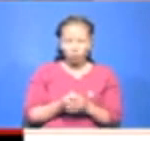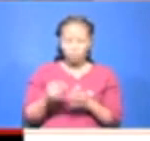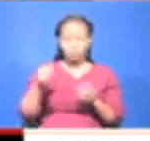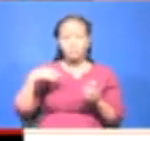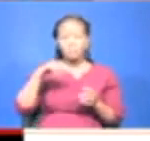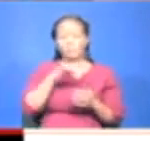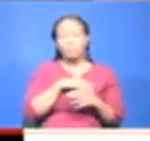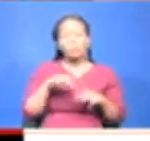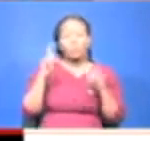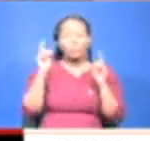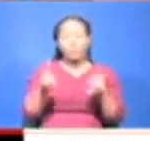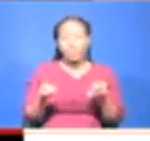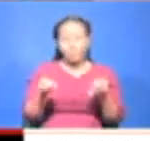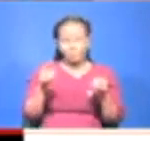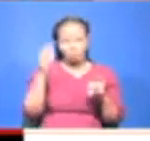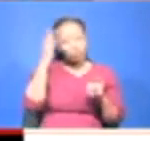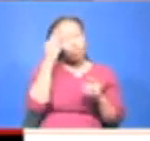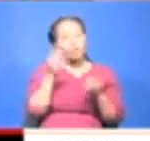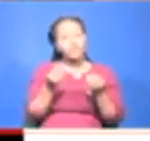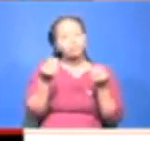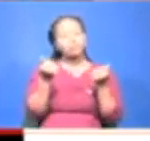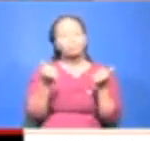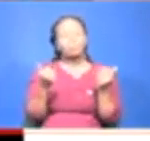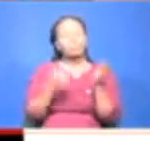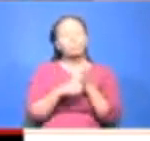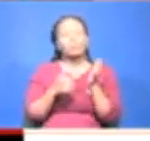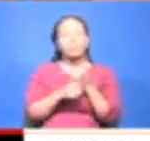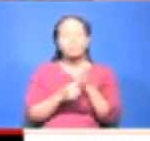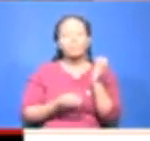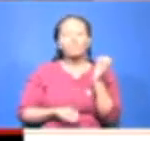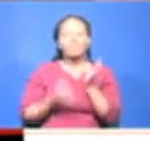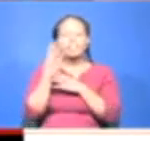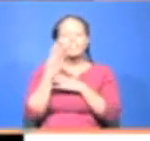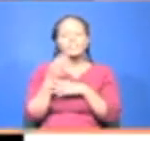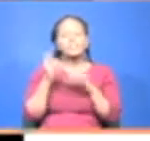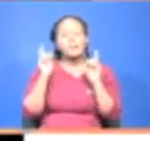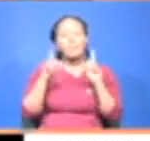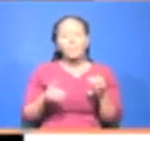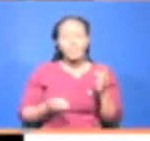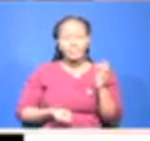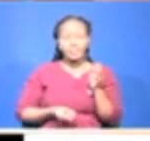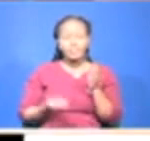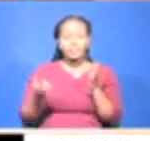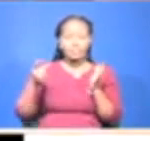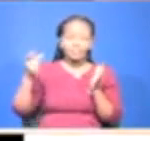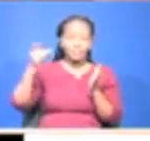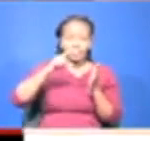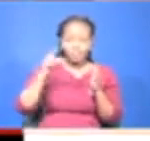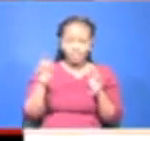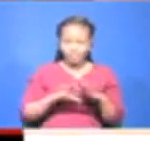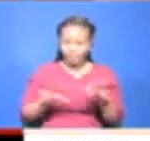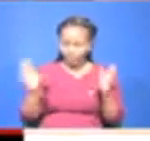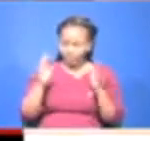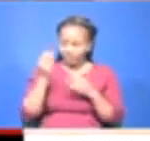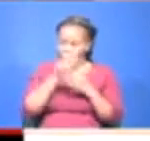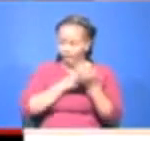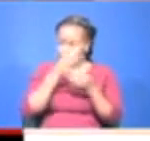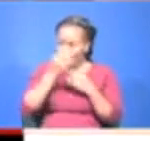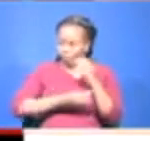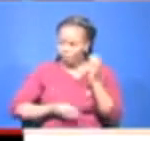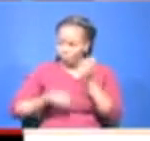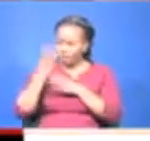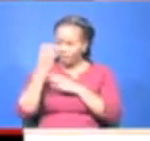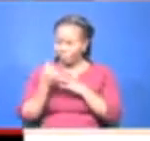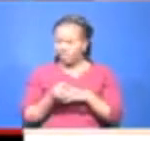the productivity problem, right? We have to increase land productivity. And to be able to increase land productivity, we have to